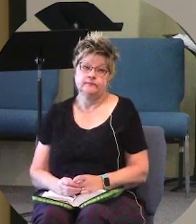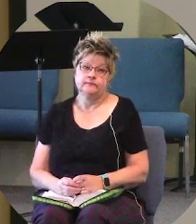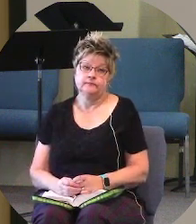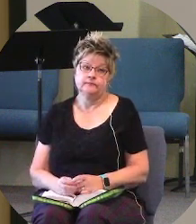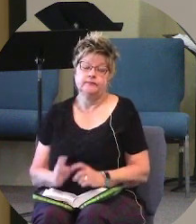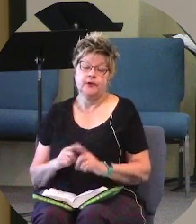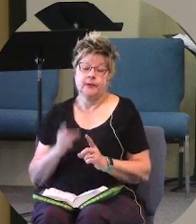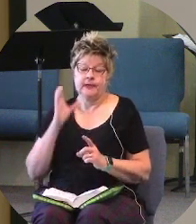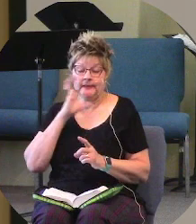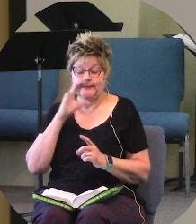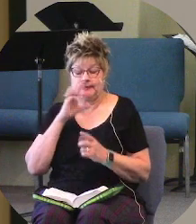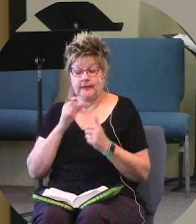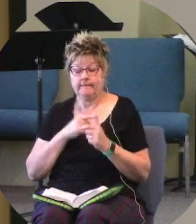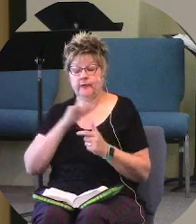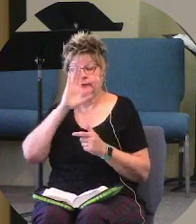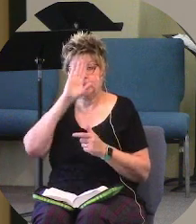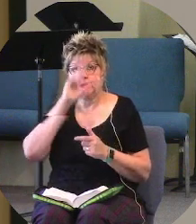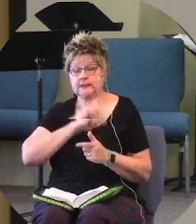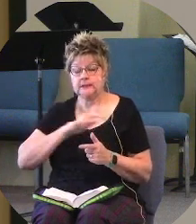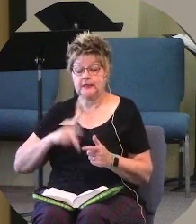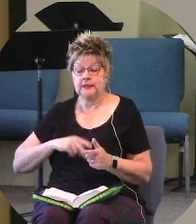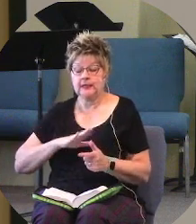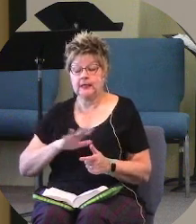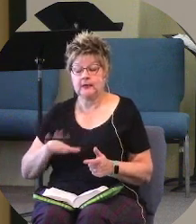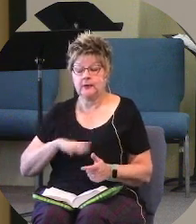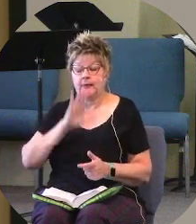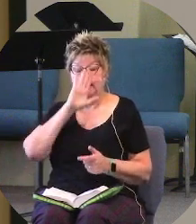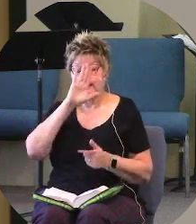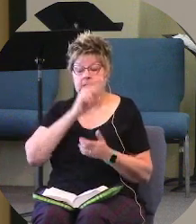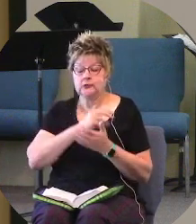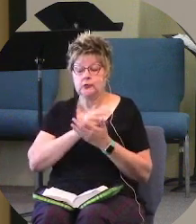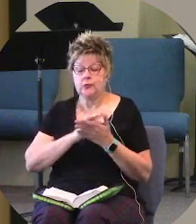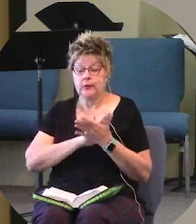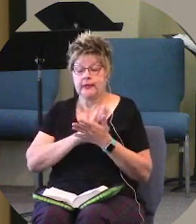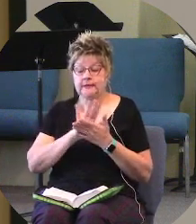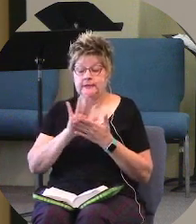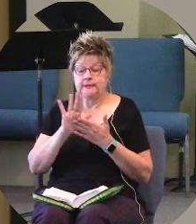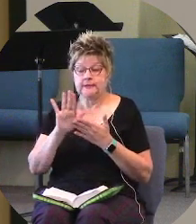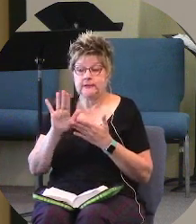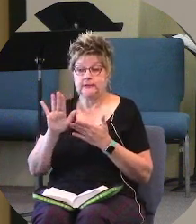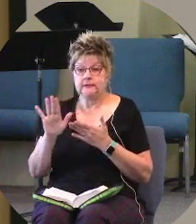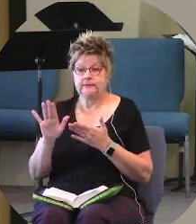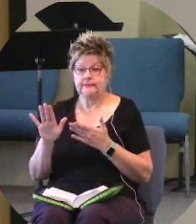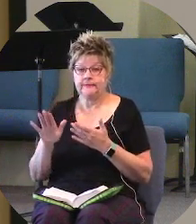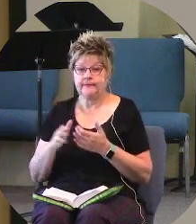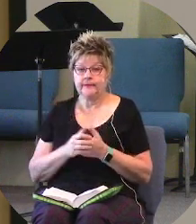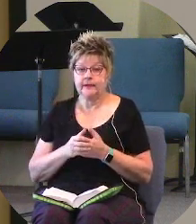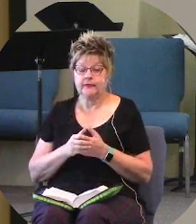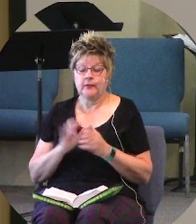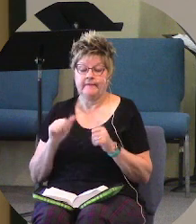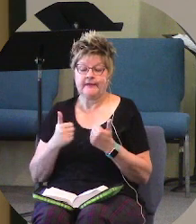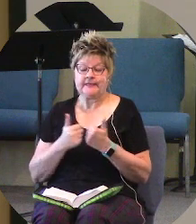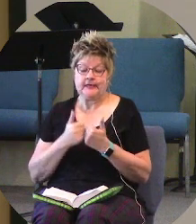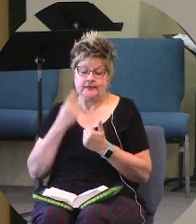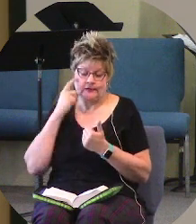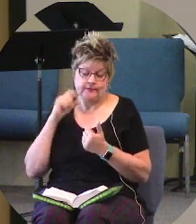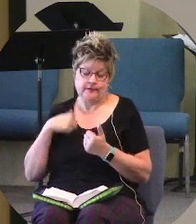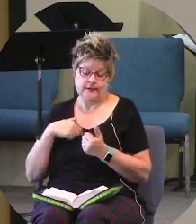But seek first his kingdom and his righteousness. So I got a challenge for us this